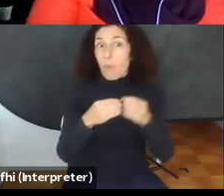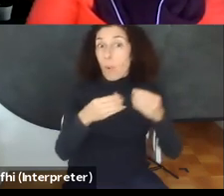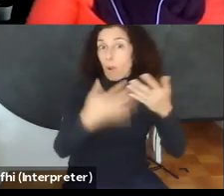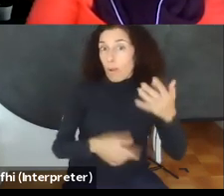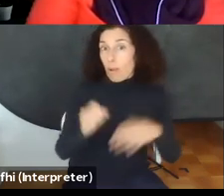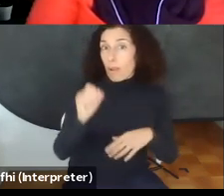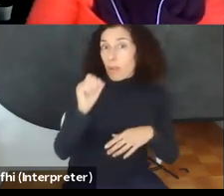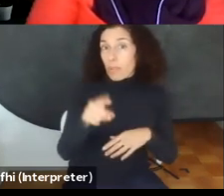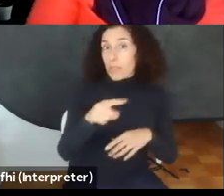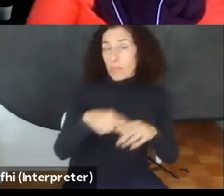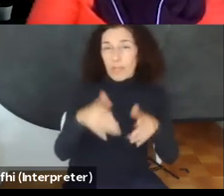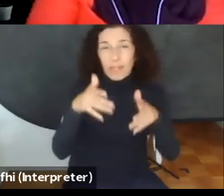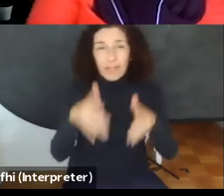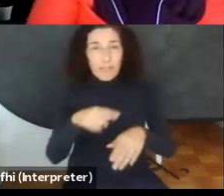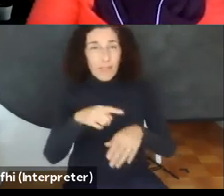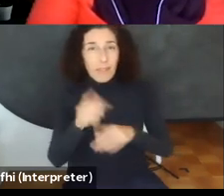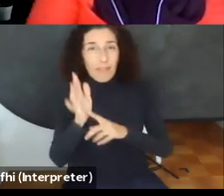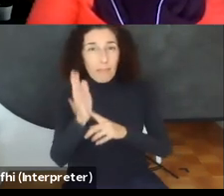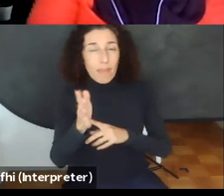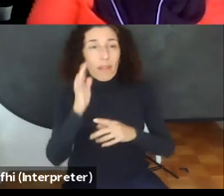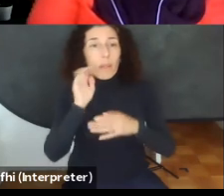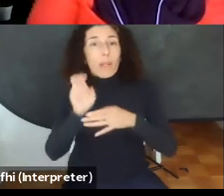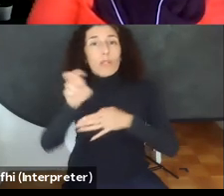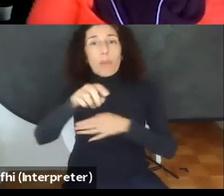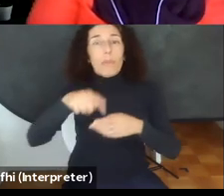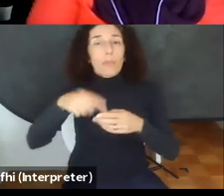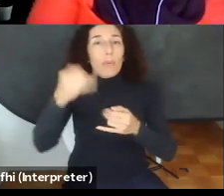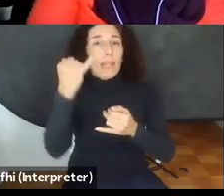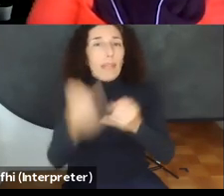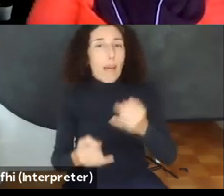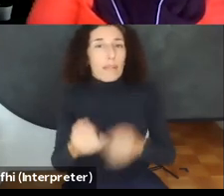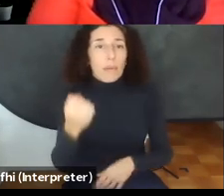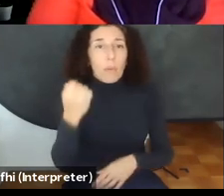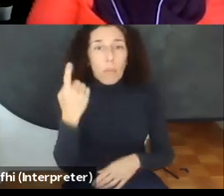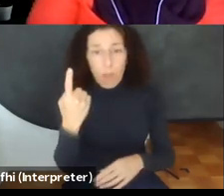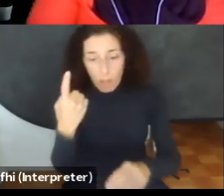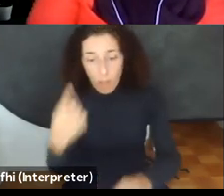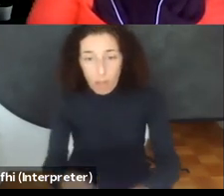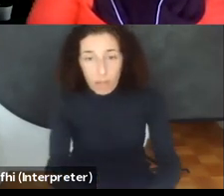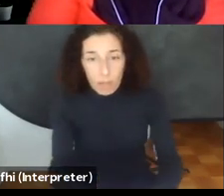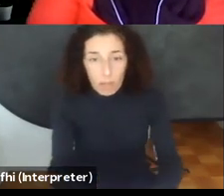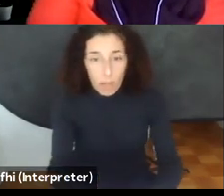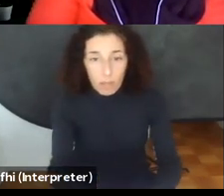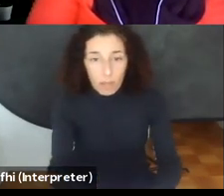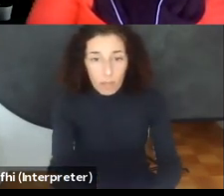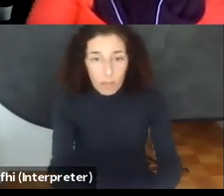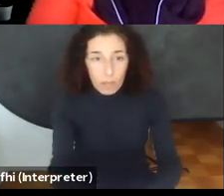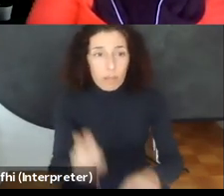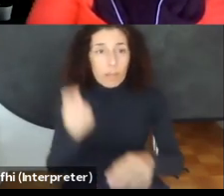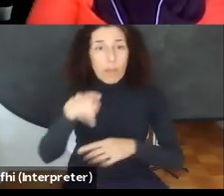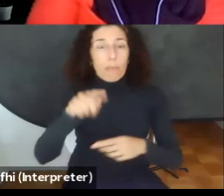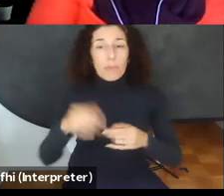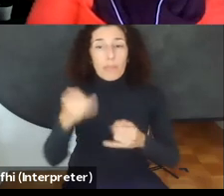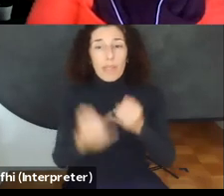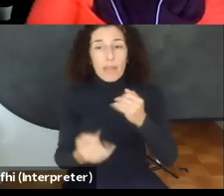gonna jump to the last one that I think is might be interesting for this group. And that is that we've been talking